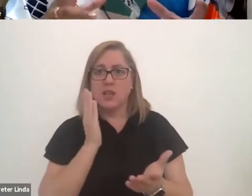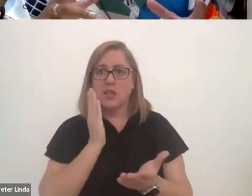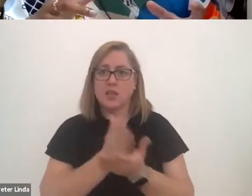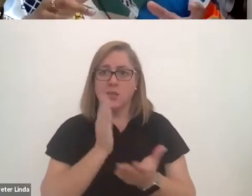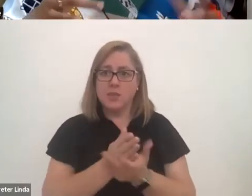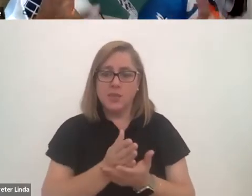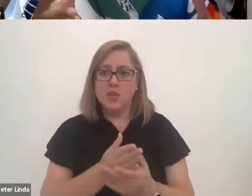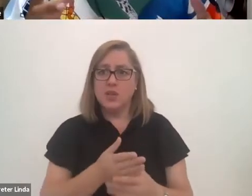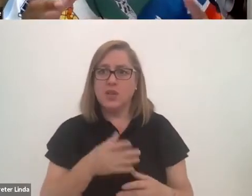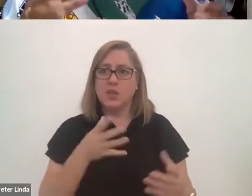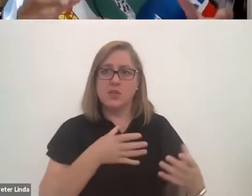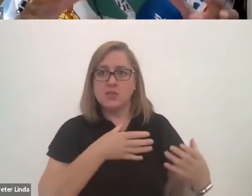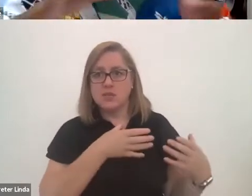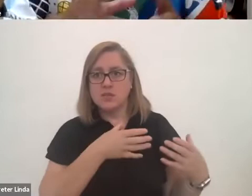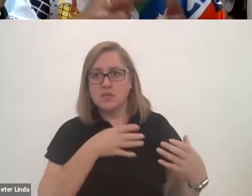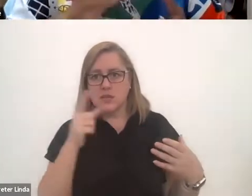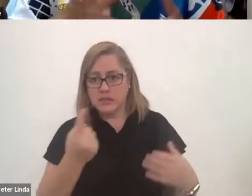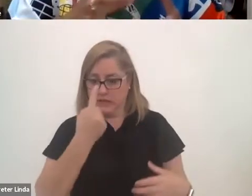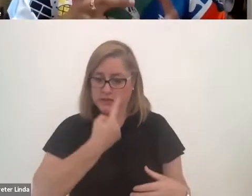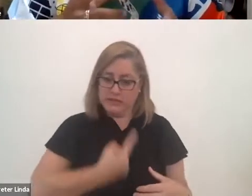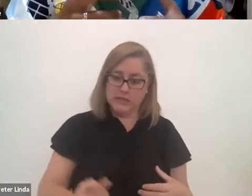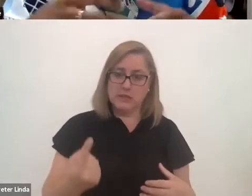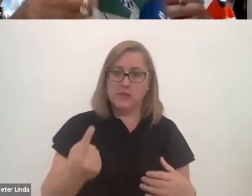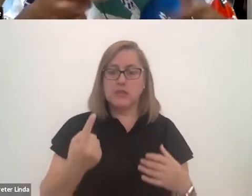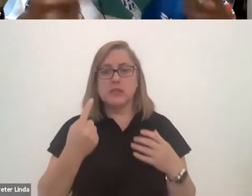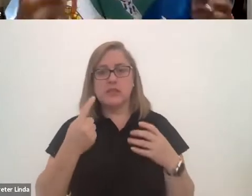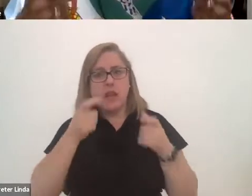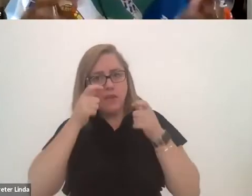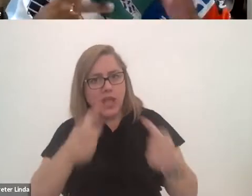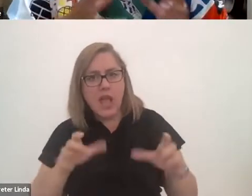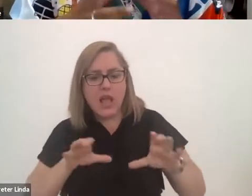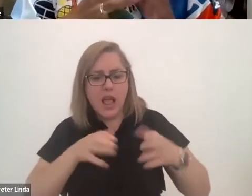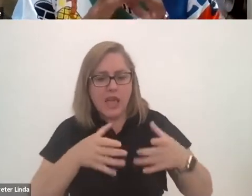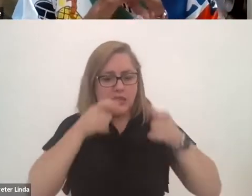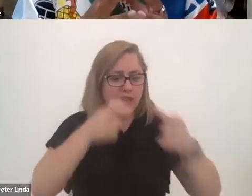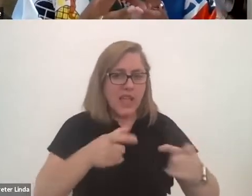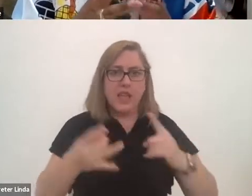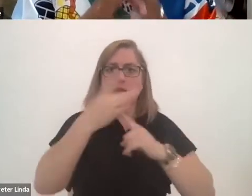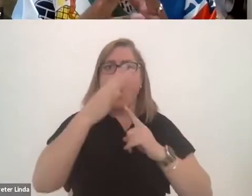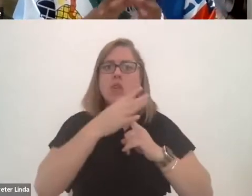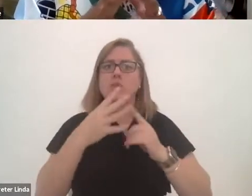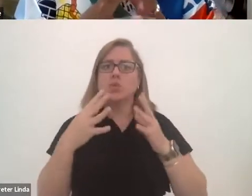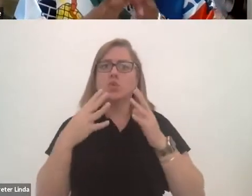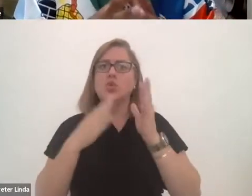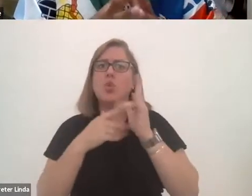arcs, and self-care and collective care are vital to movements. So then how are we able to sustain the importance and practice of self-care